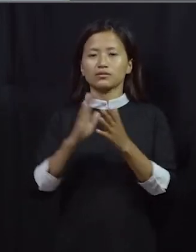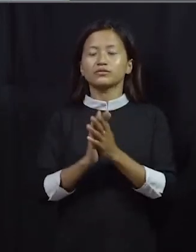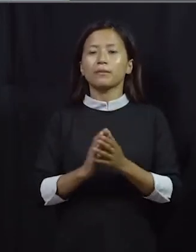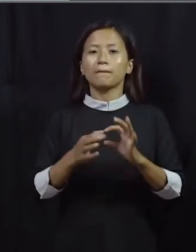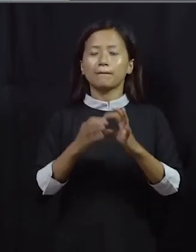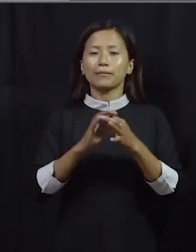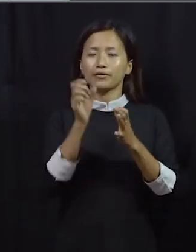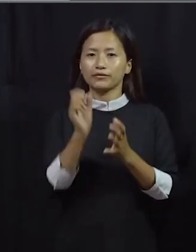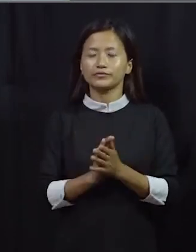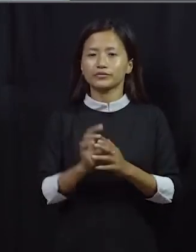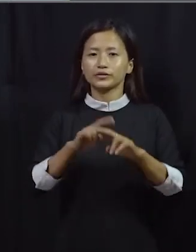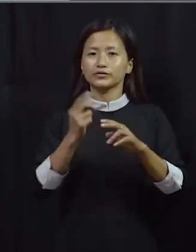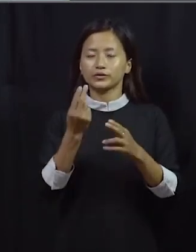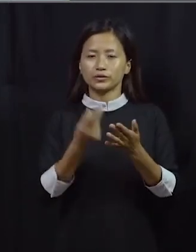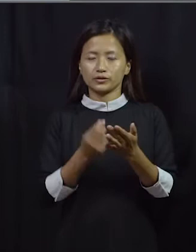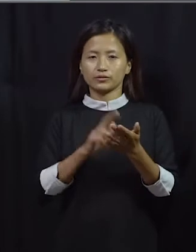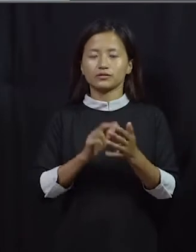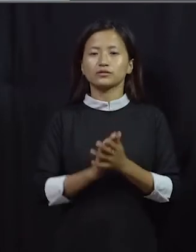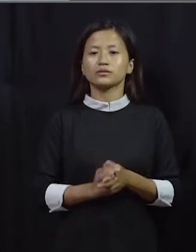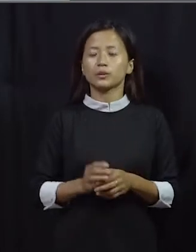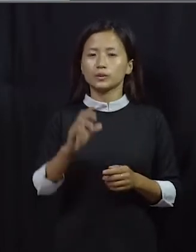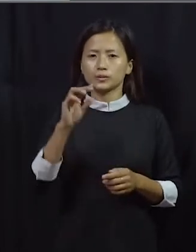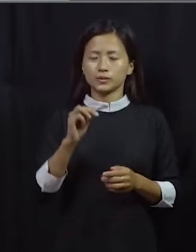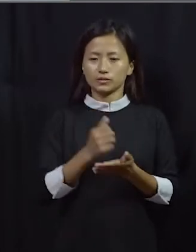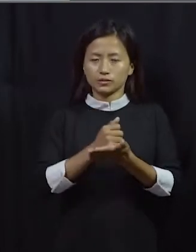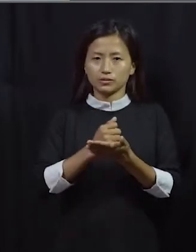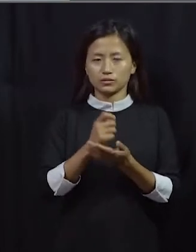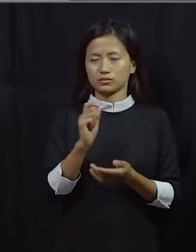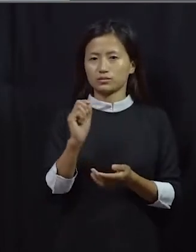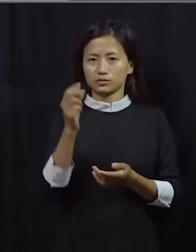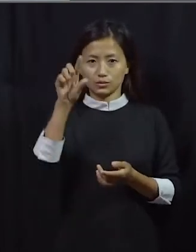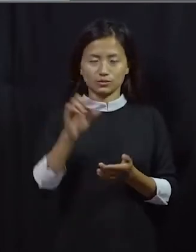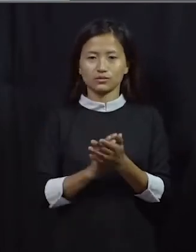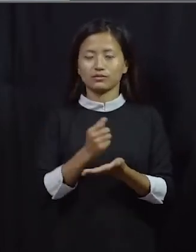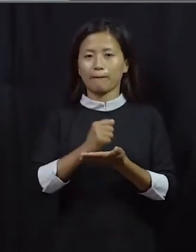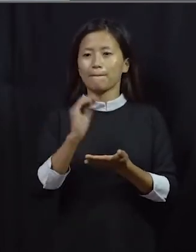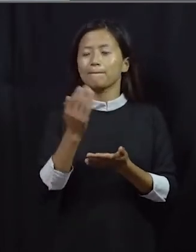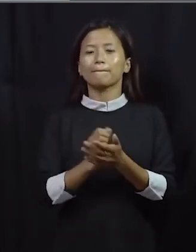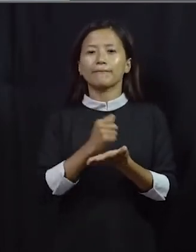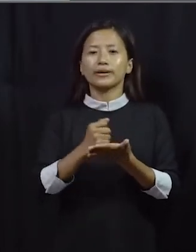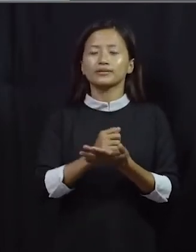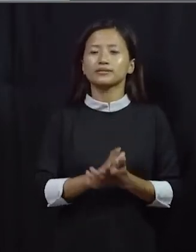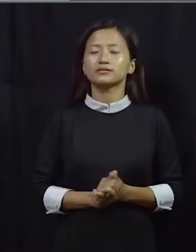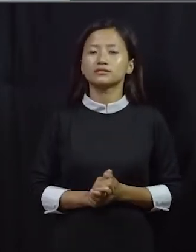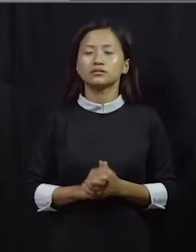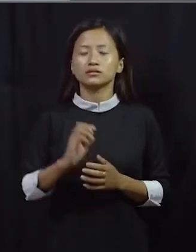fundamentals. In this session, we will be doing some practical problems. Let's go straight to question number